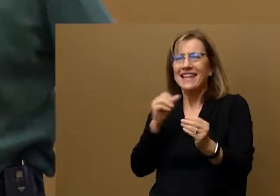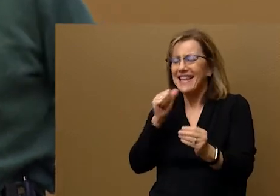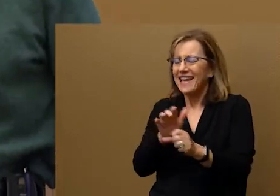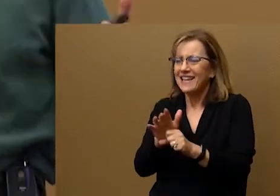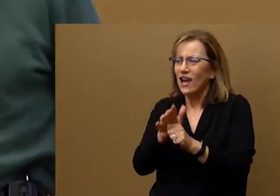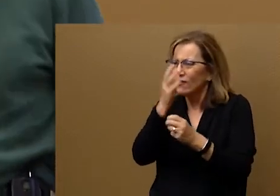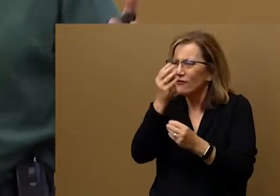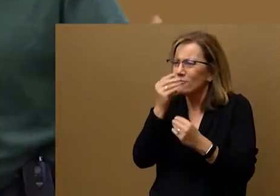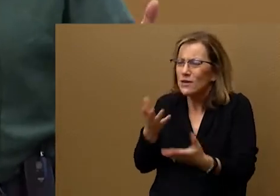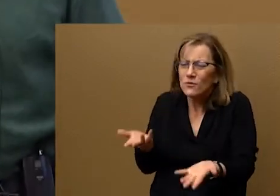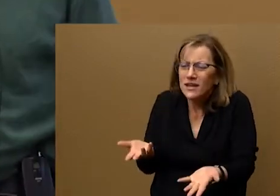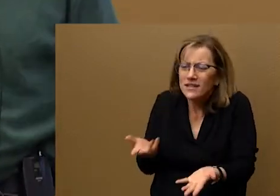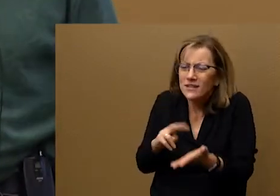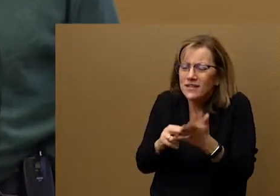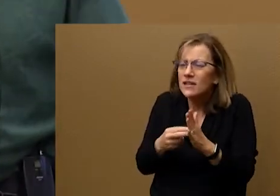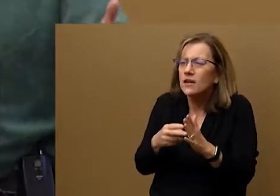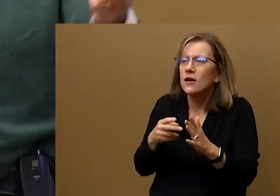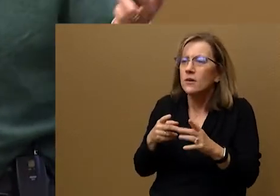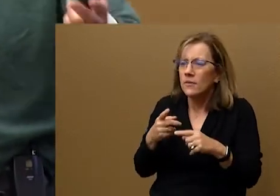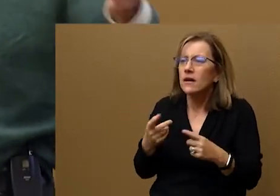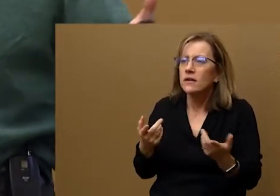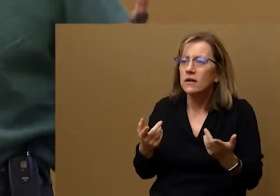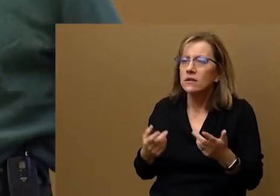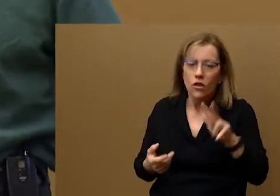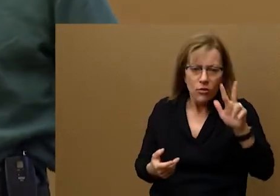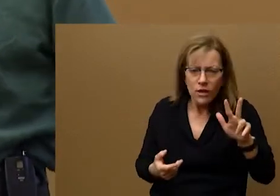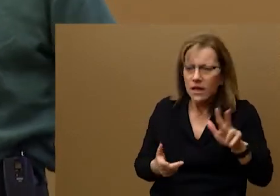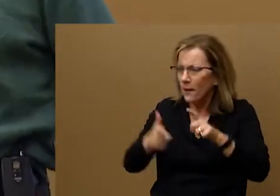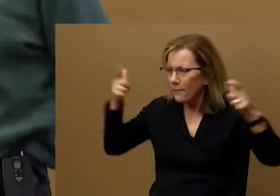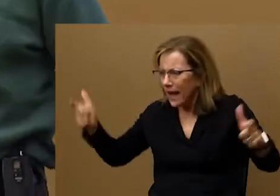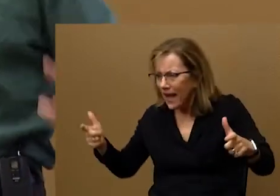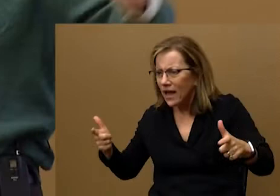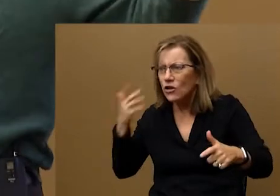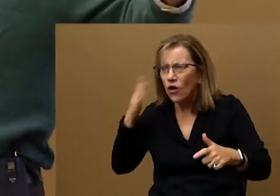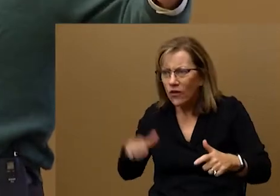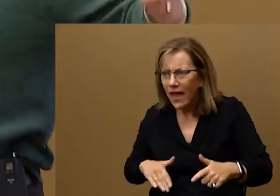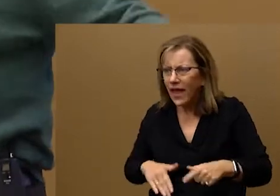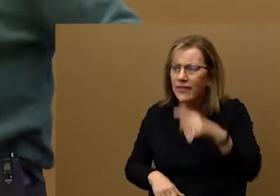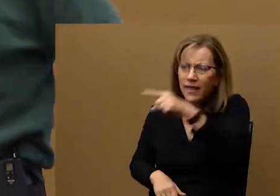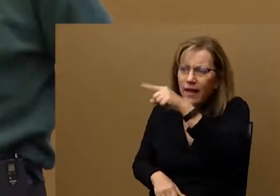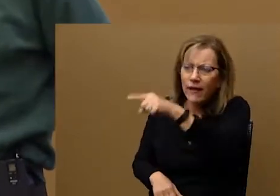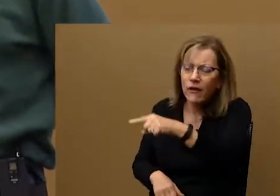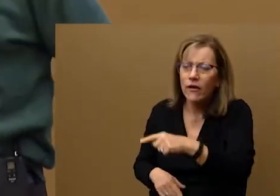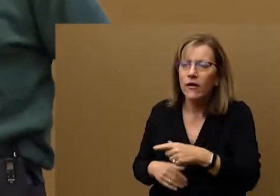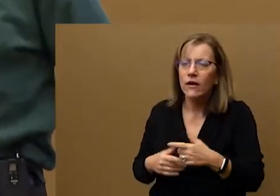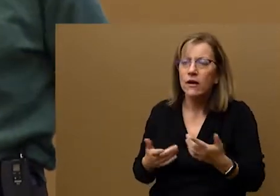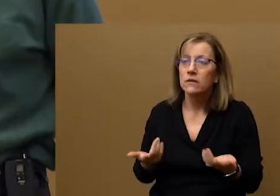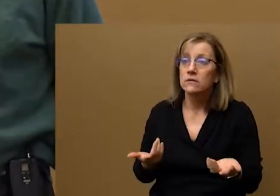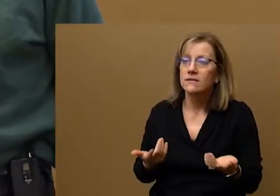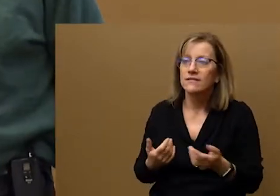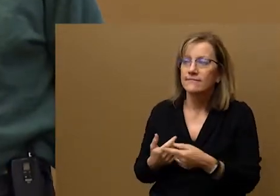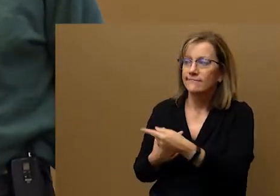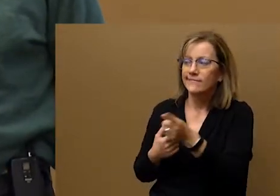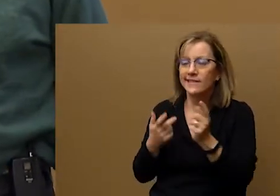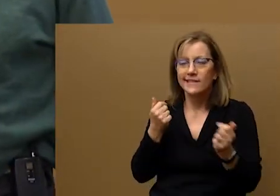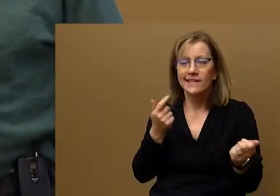Disfluent. It's not enough information. Well, we get a lot of signing that's like a 3 big. Know that? Over there.